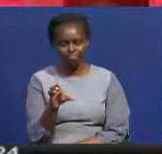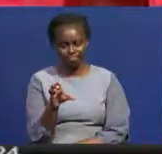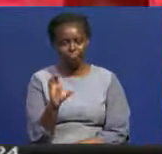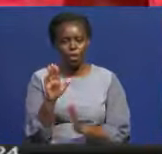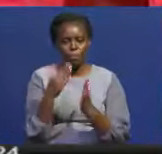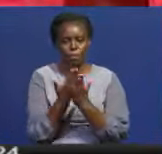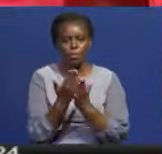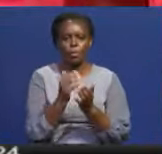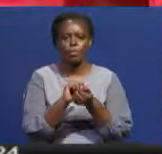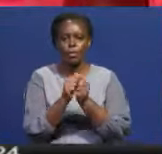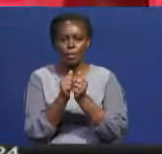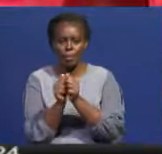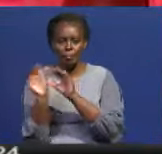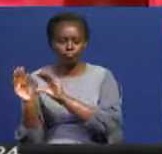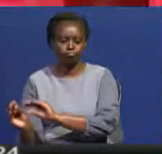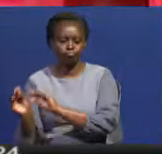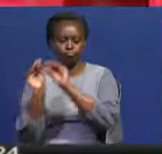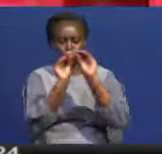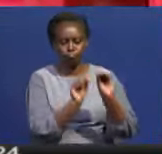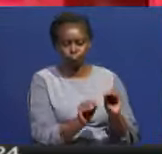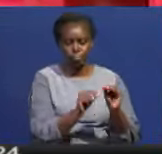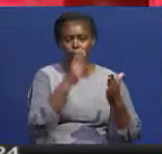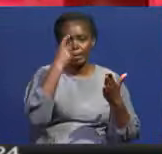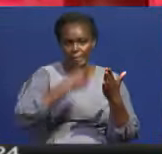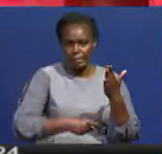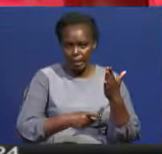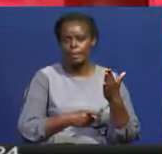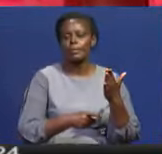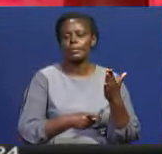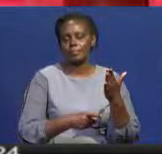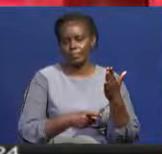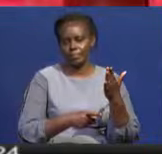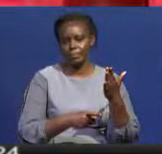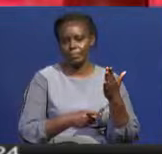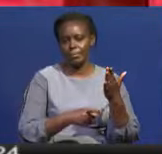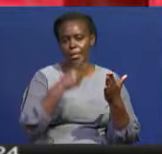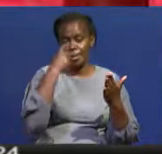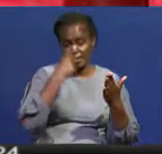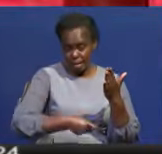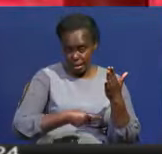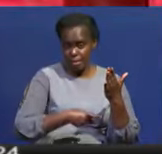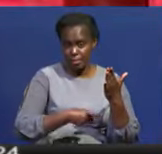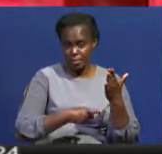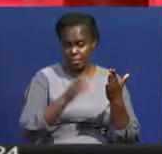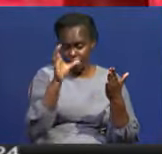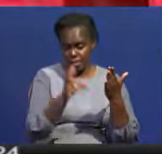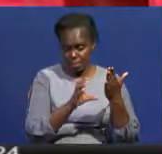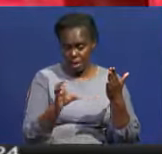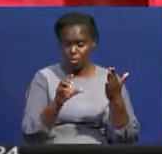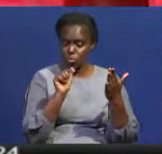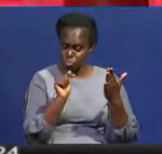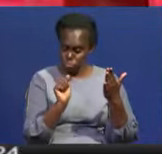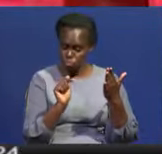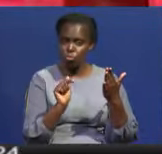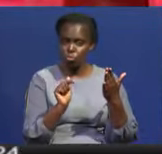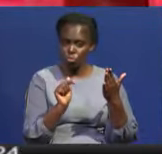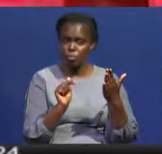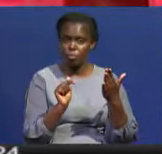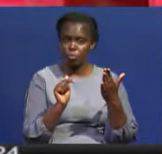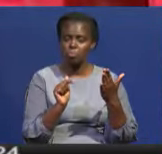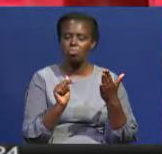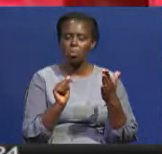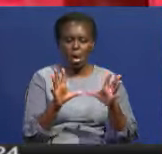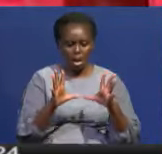proposed amendment to shift from taxation by volume to taxation by alcohol content is also a great